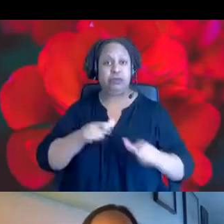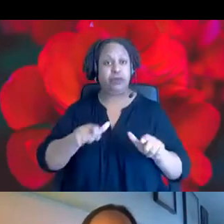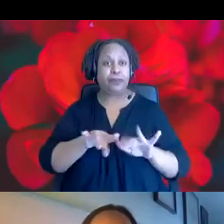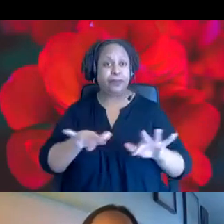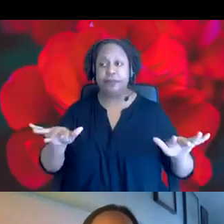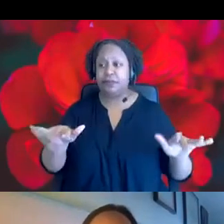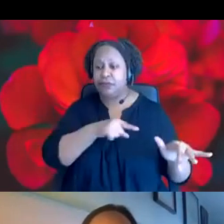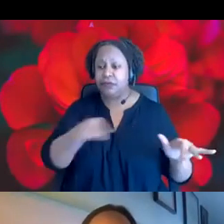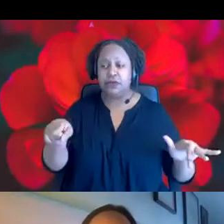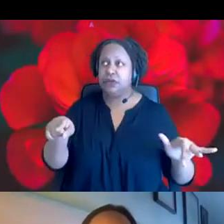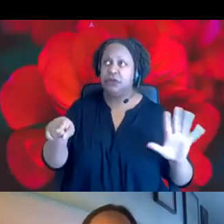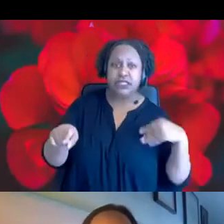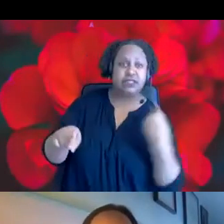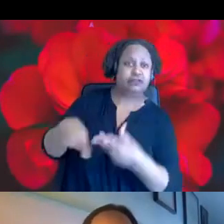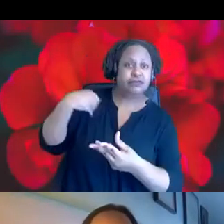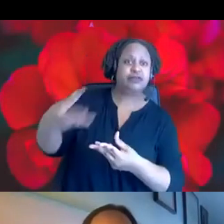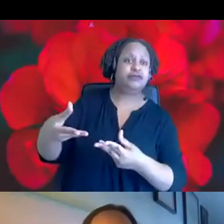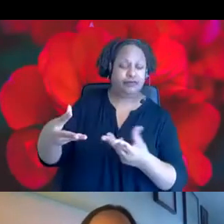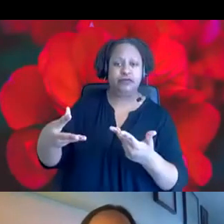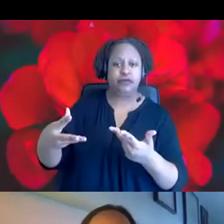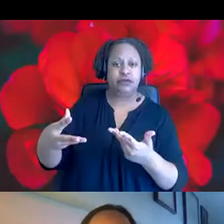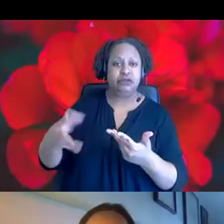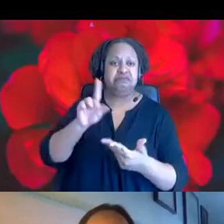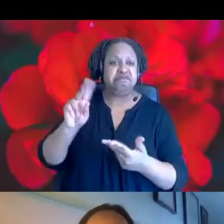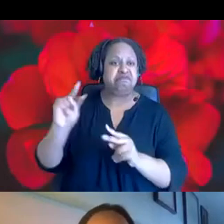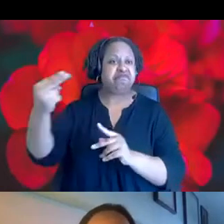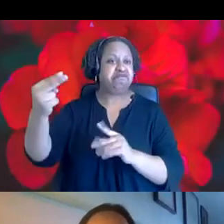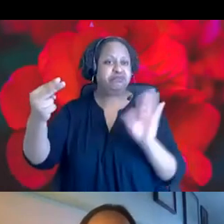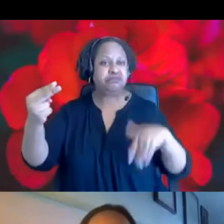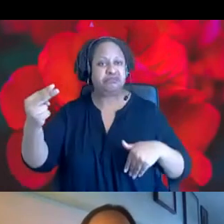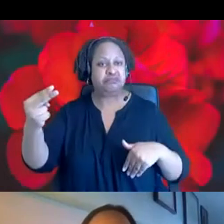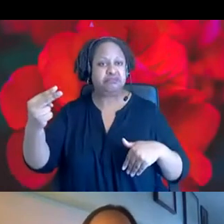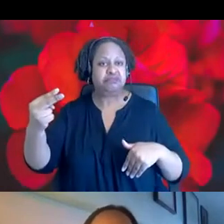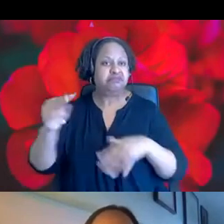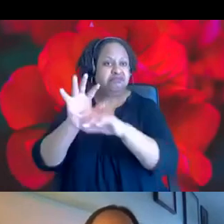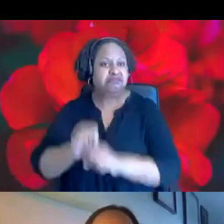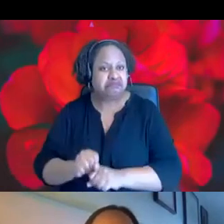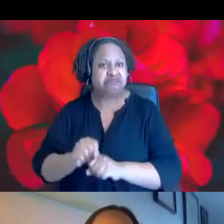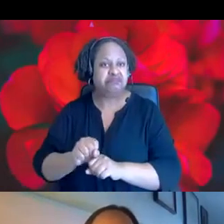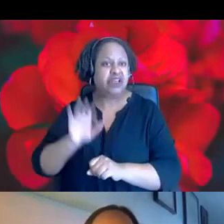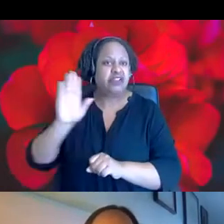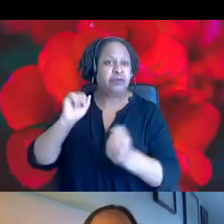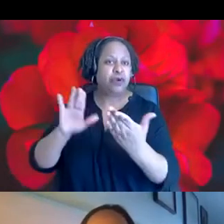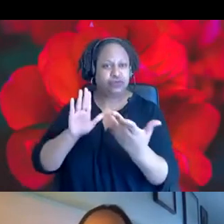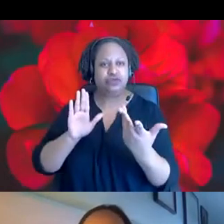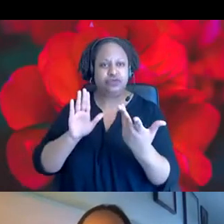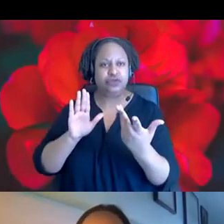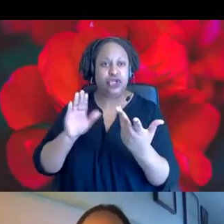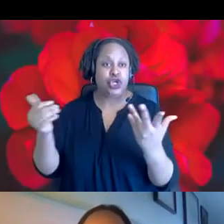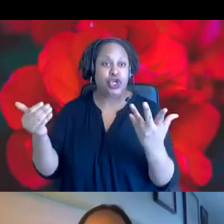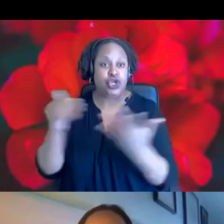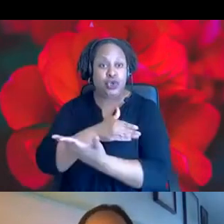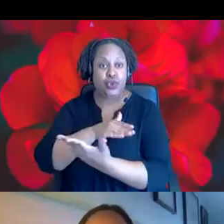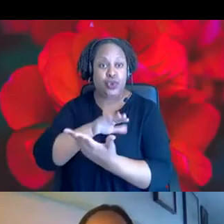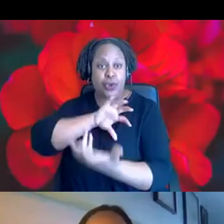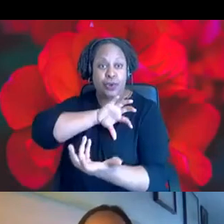we have to contribute because that's just not how it's usually been done. And I want to move forward into a space where